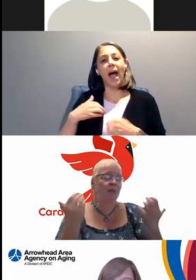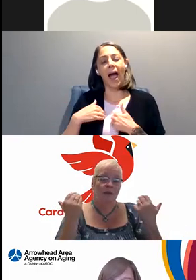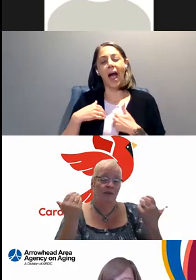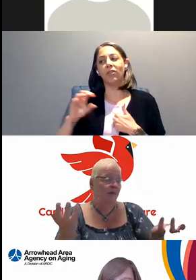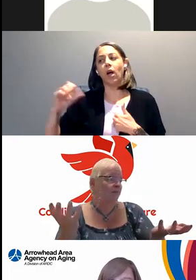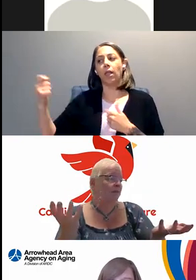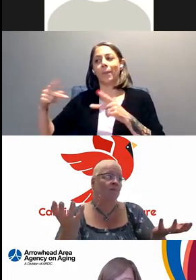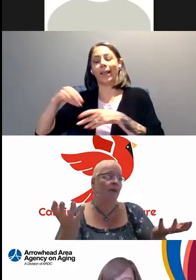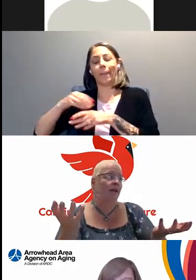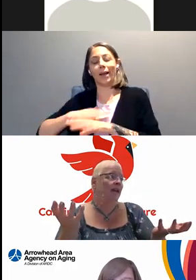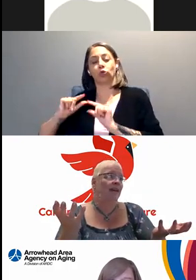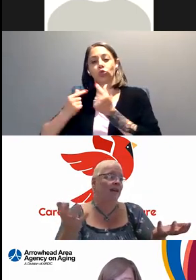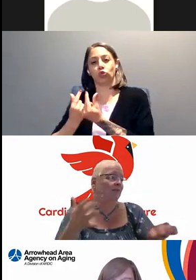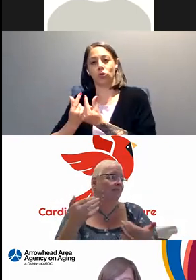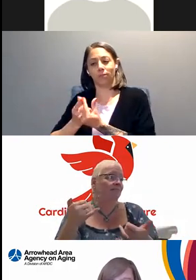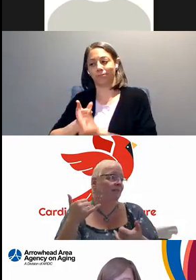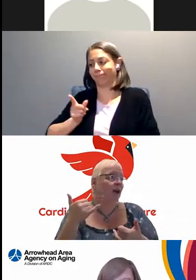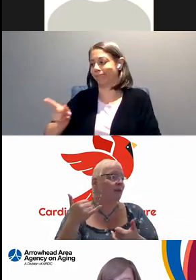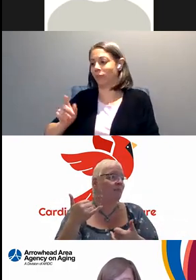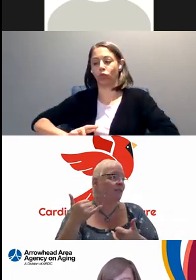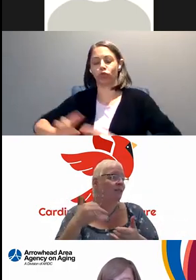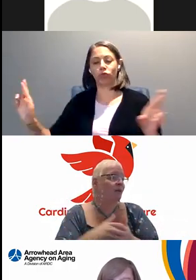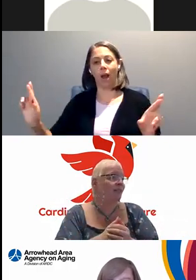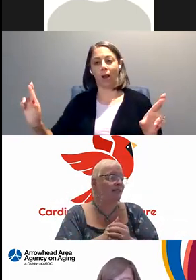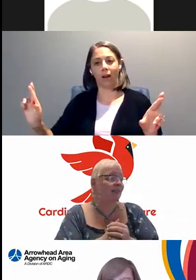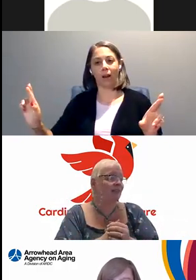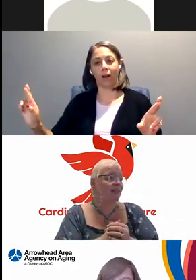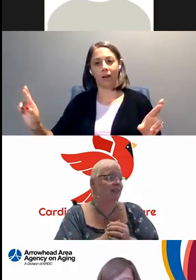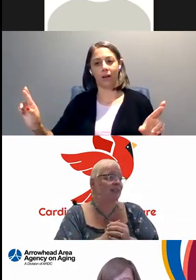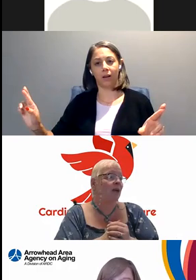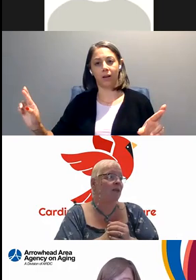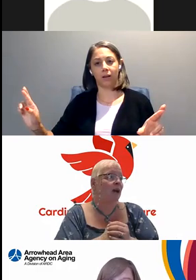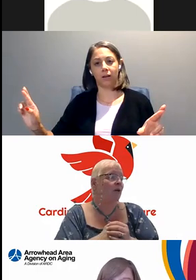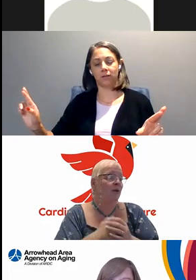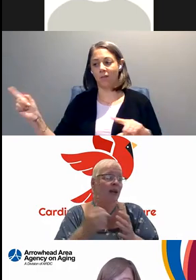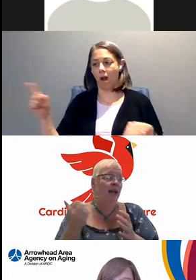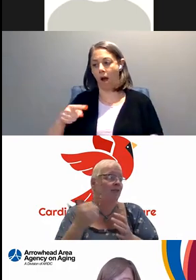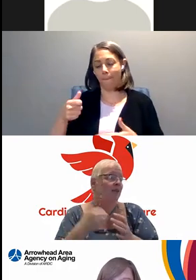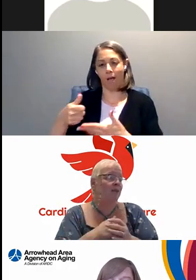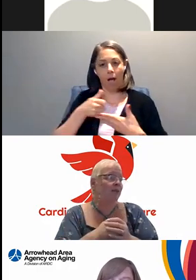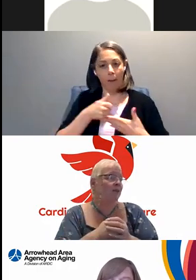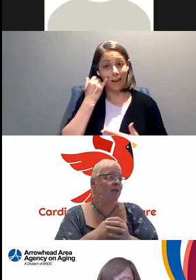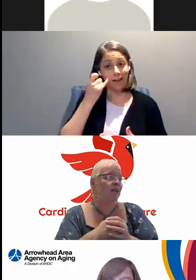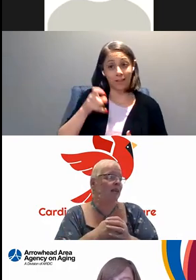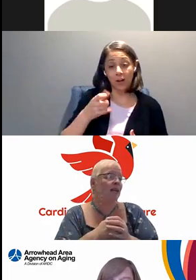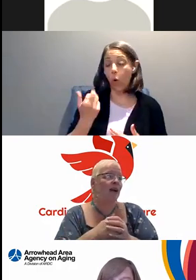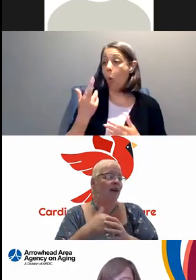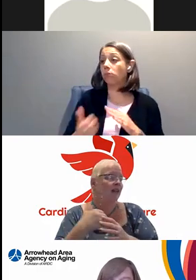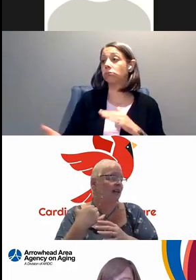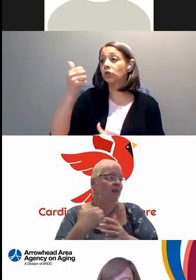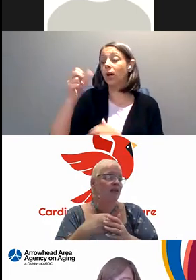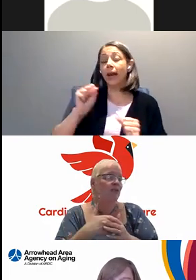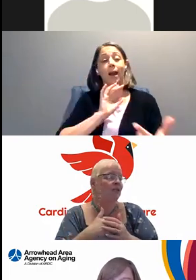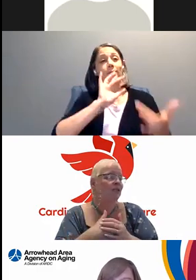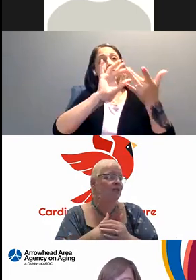group ready at a heartbeat's notice to help me out, or I have an administrator that I can call